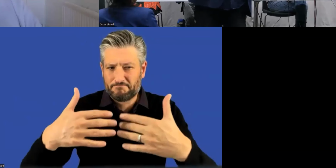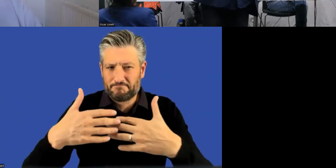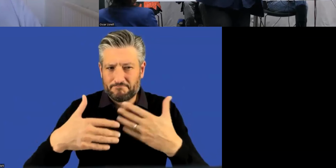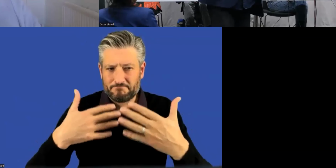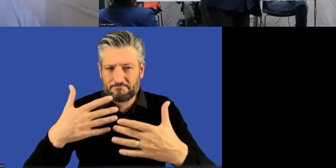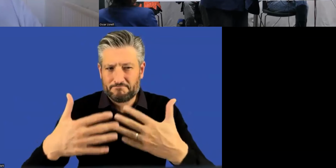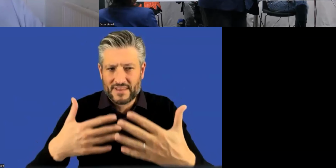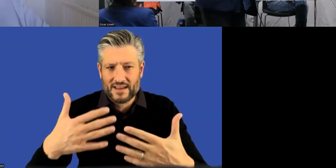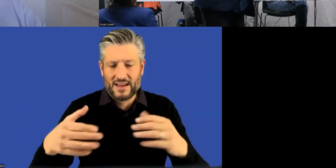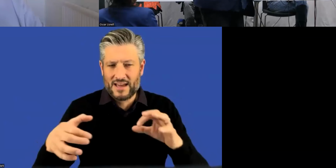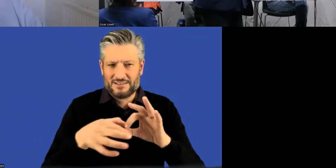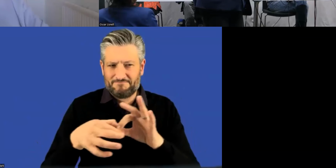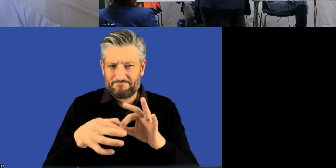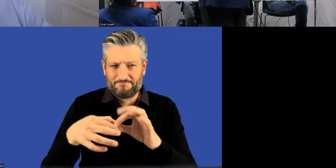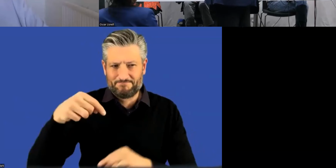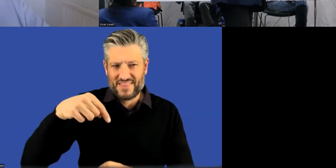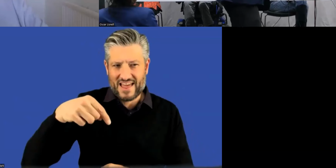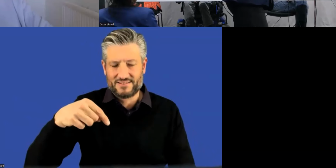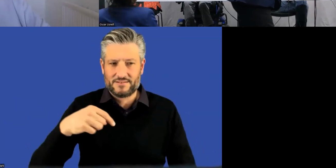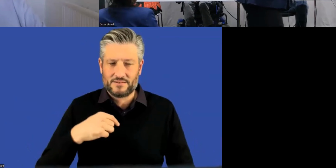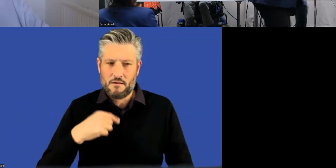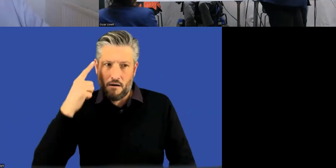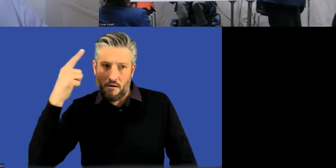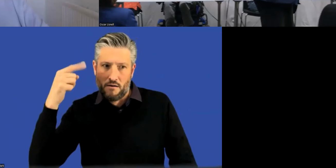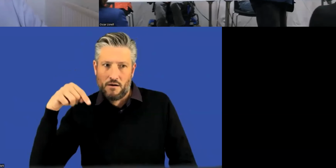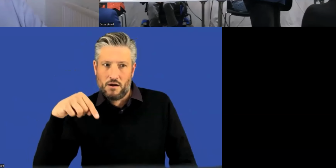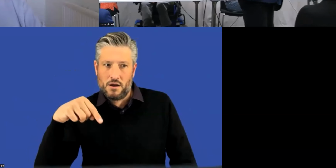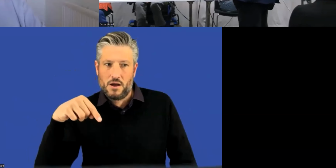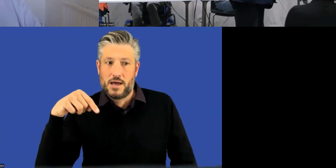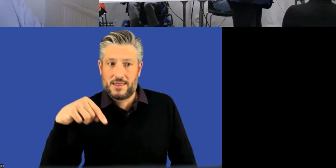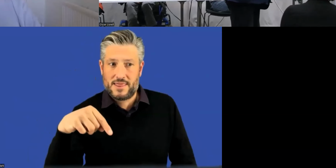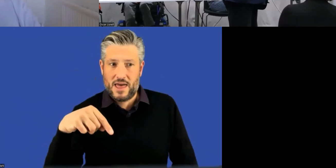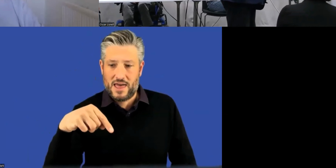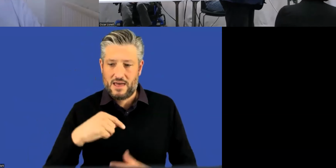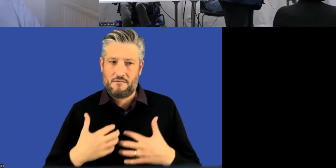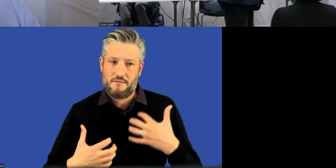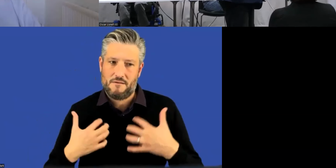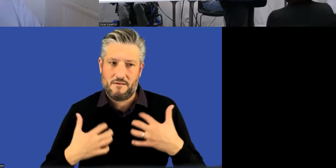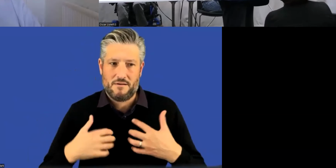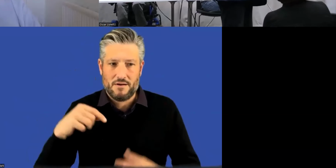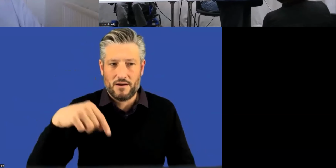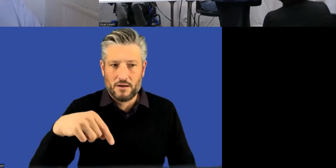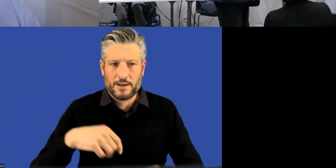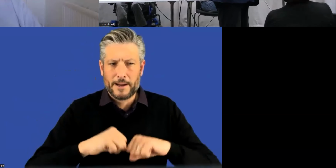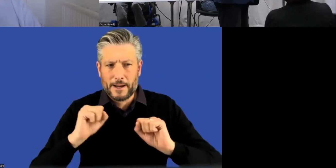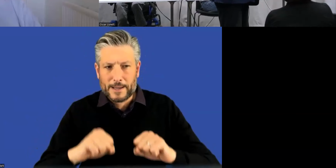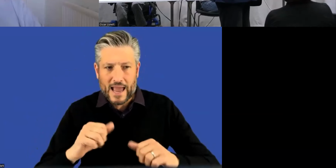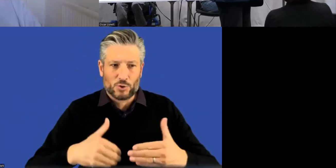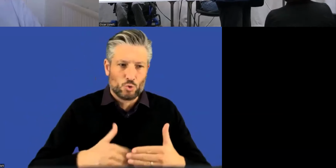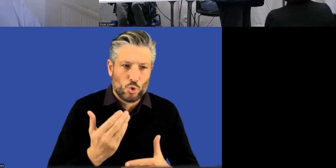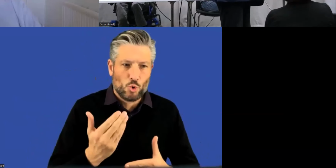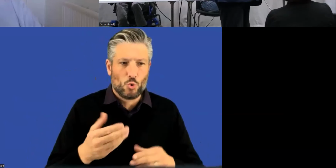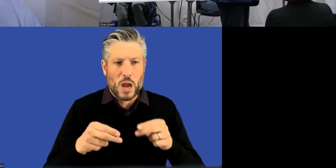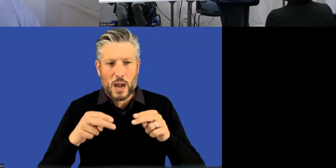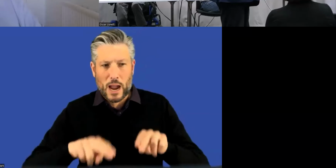I know in Sweden it's disability, so we must use it. But that's the place where there's excitement and where things can happen. And so that's where we're working,